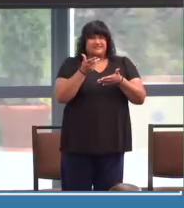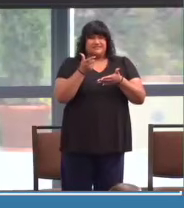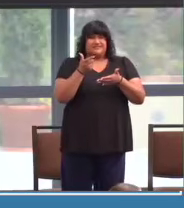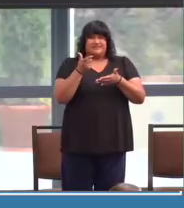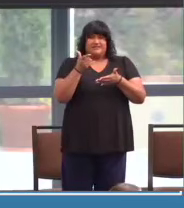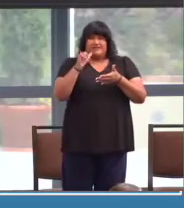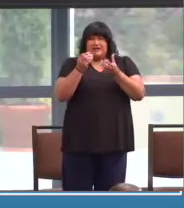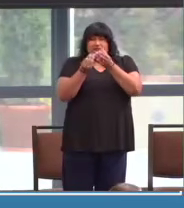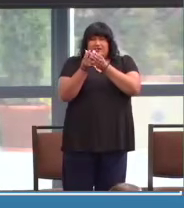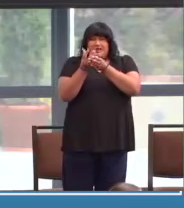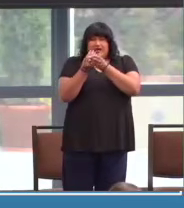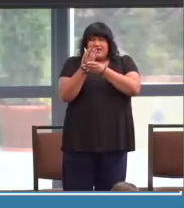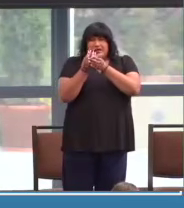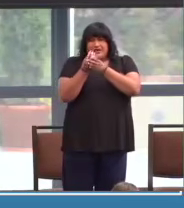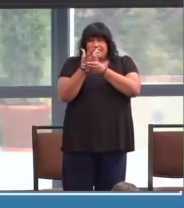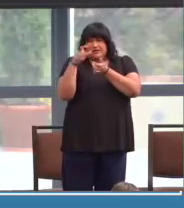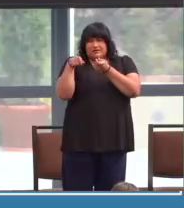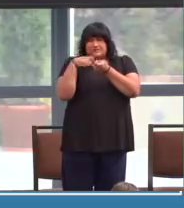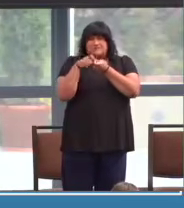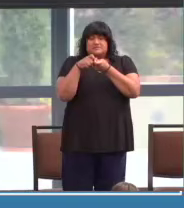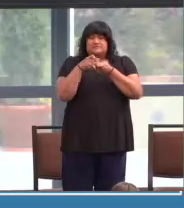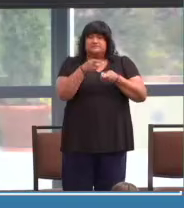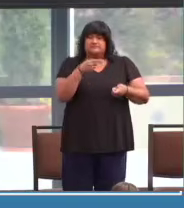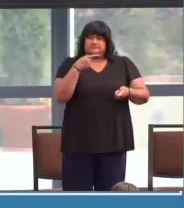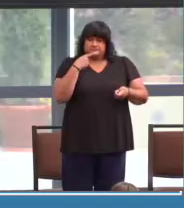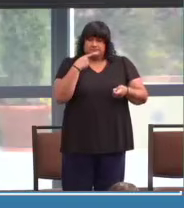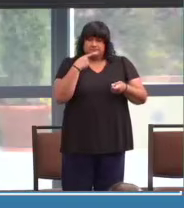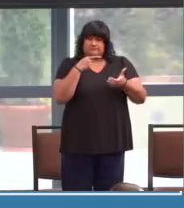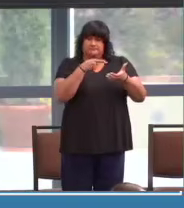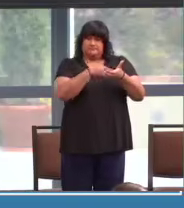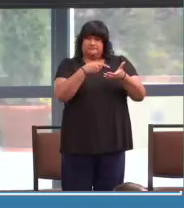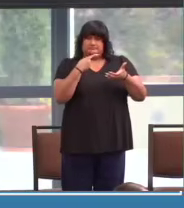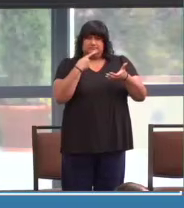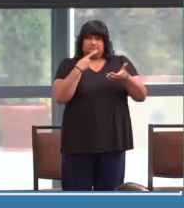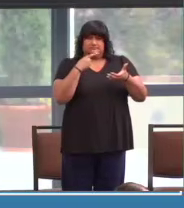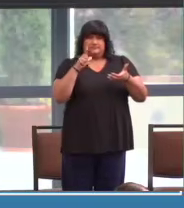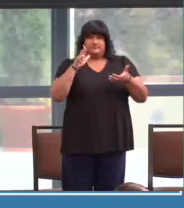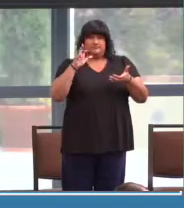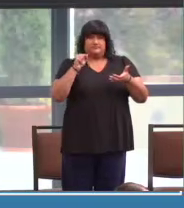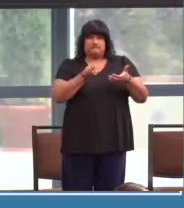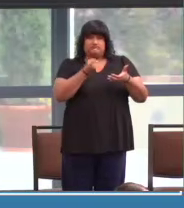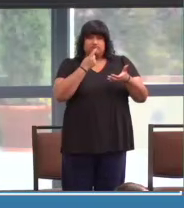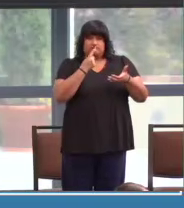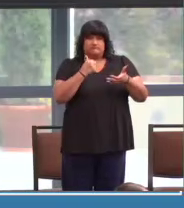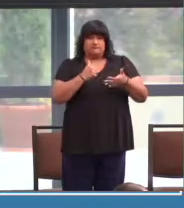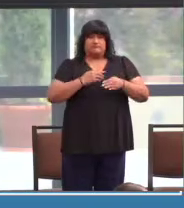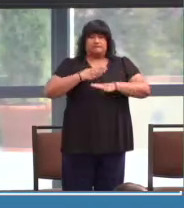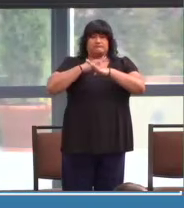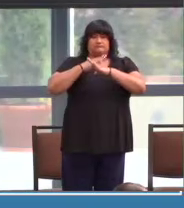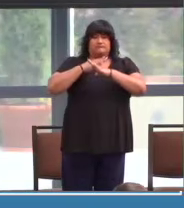a plant. Okay. Plant. Okay. It says that you should, if you have lupus, you should take it. Understood.